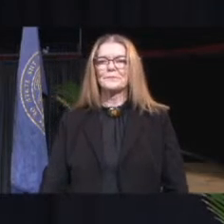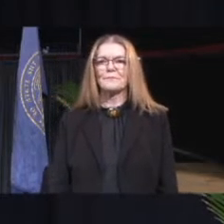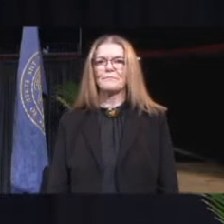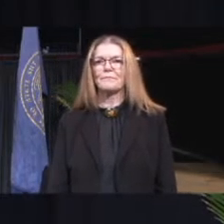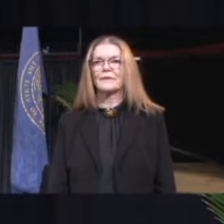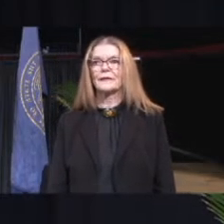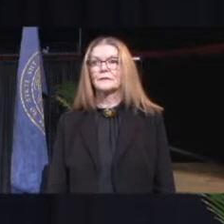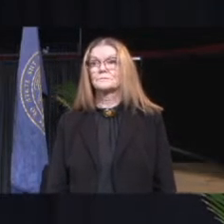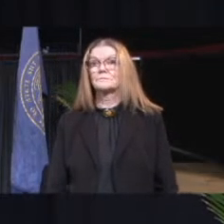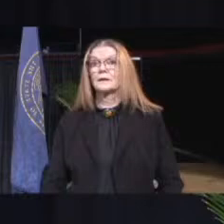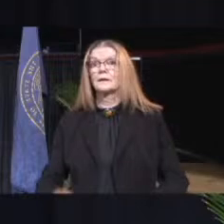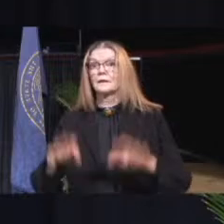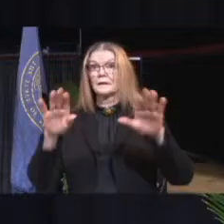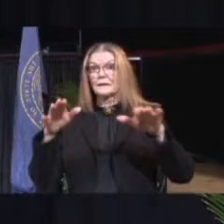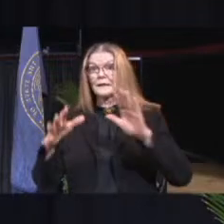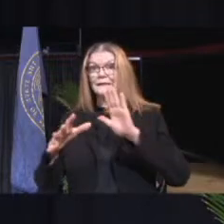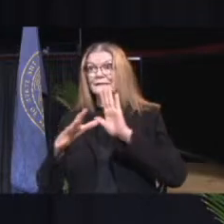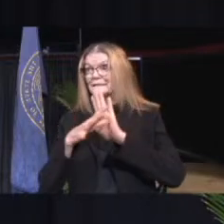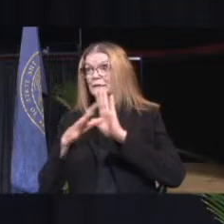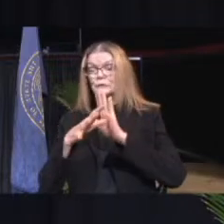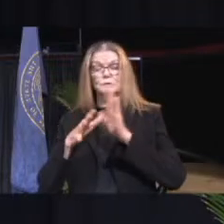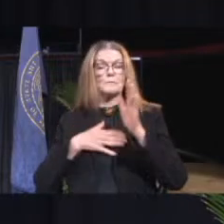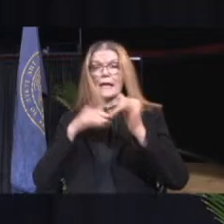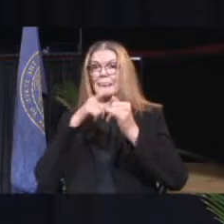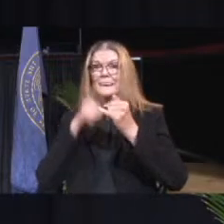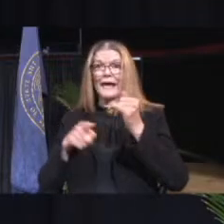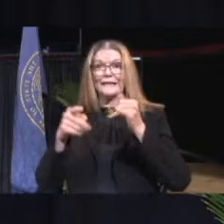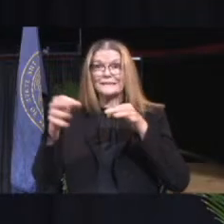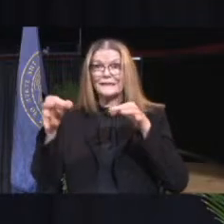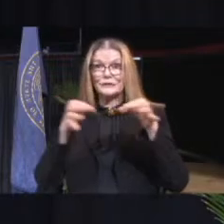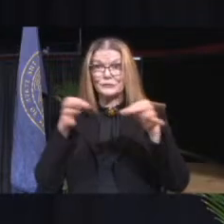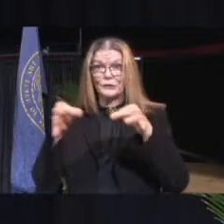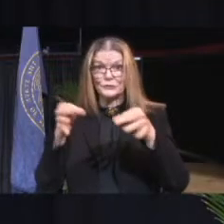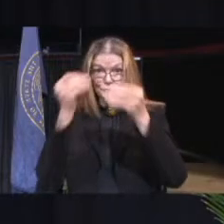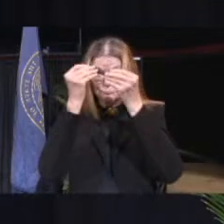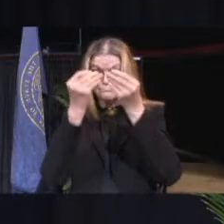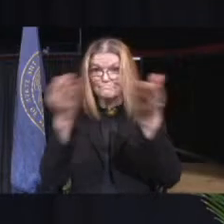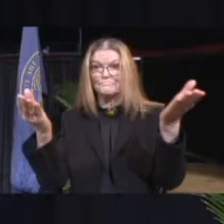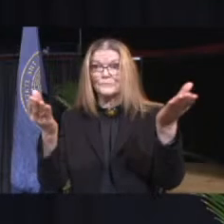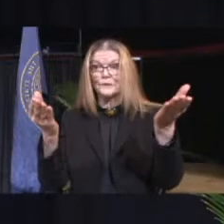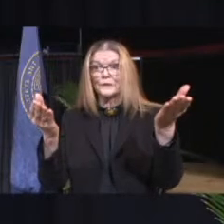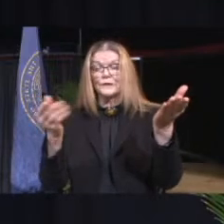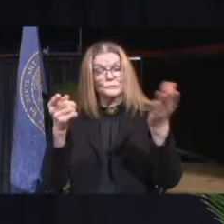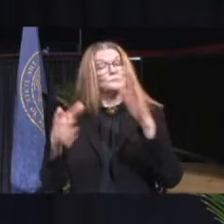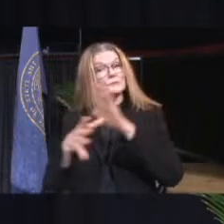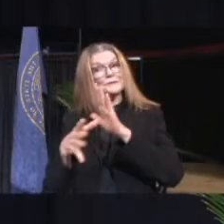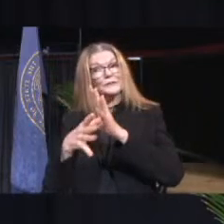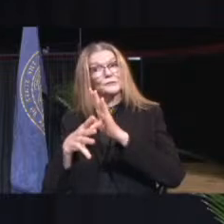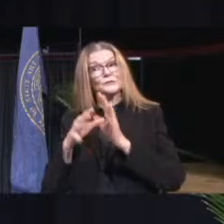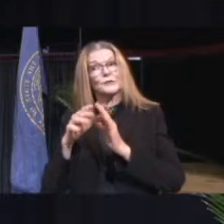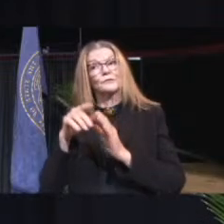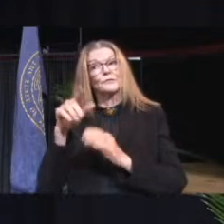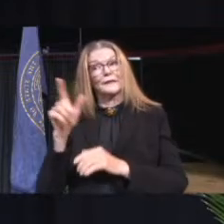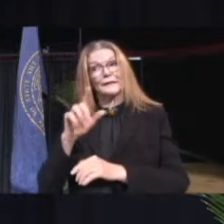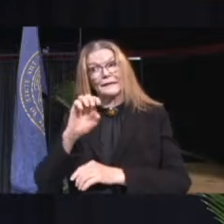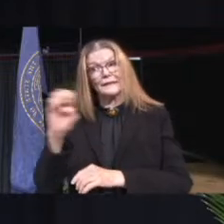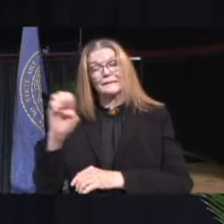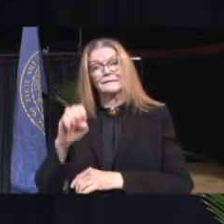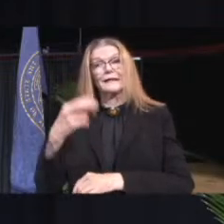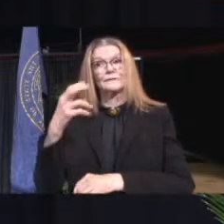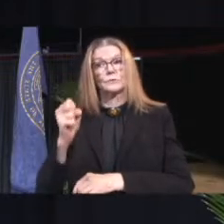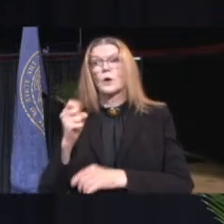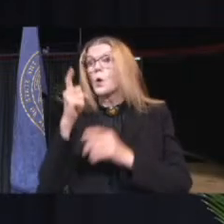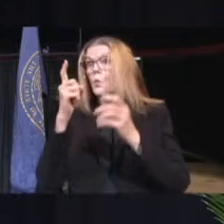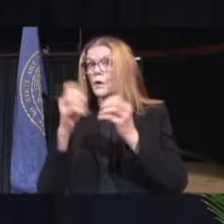Okay, seniors, the last instructions I will give you as seniors of East High School. We will have one more